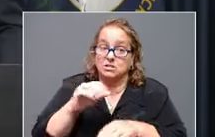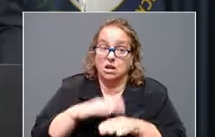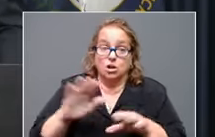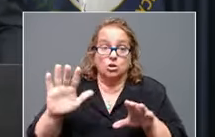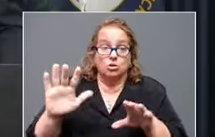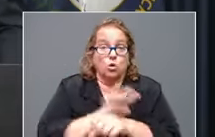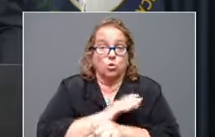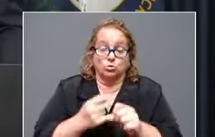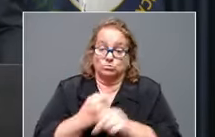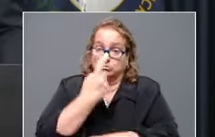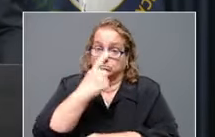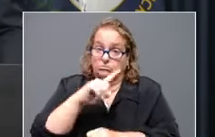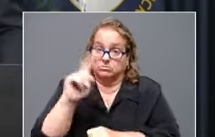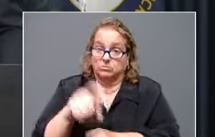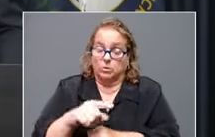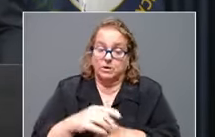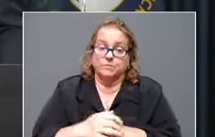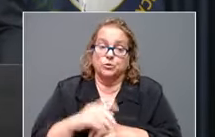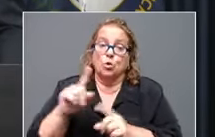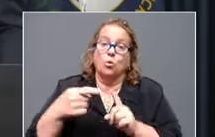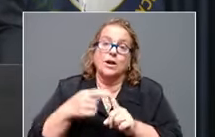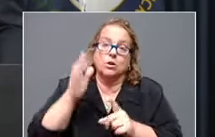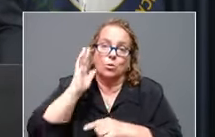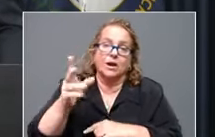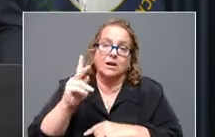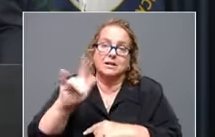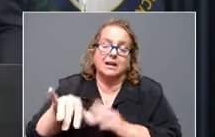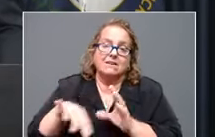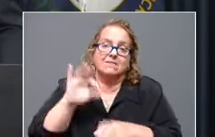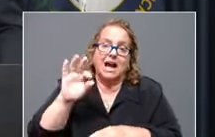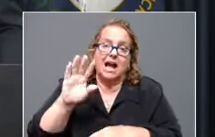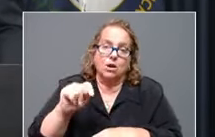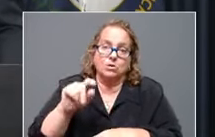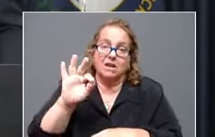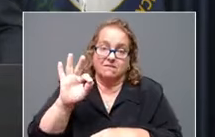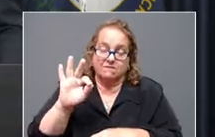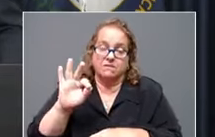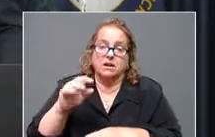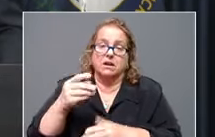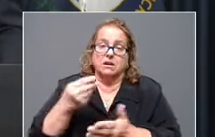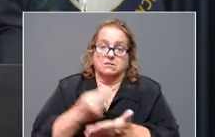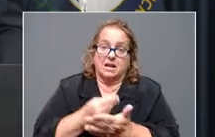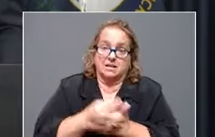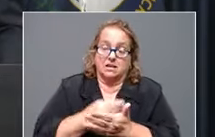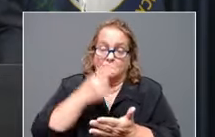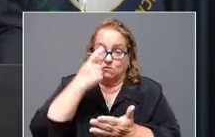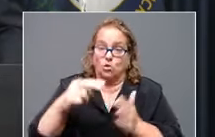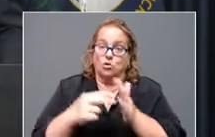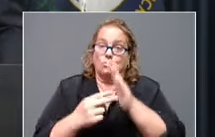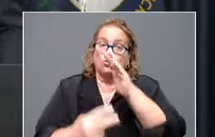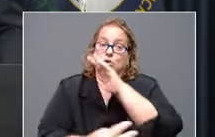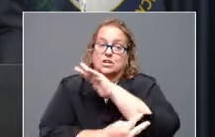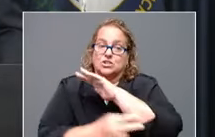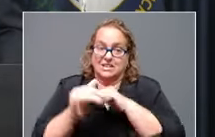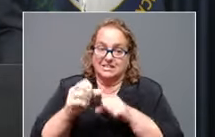topic. When will Kentucky find out if funding for the Brent Spence Bridge is covered in the bipartisan infrastructure